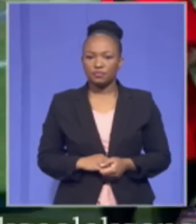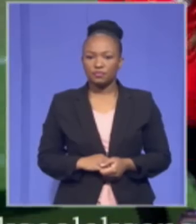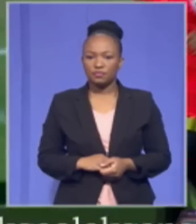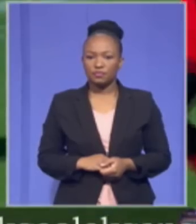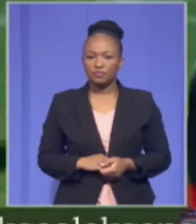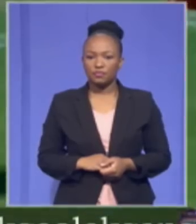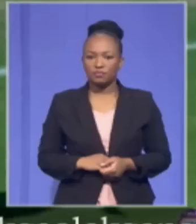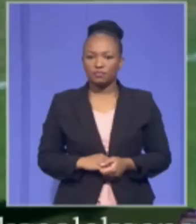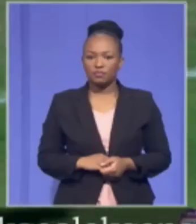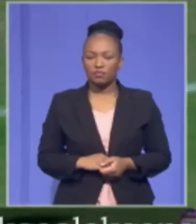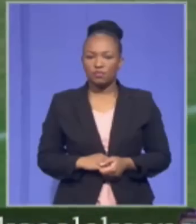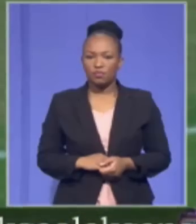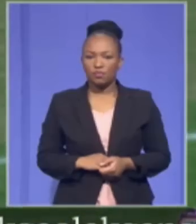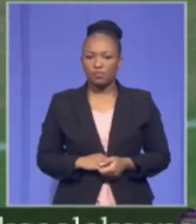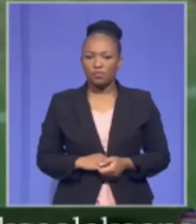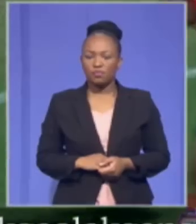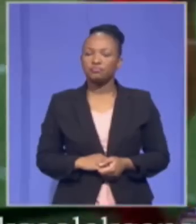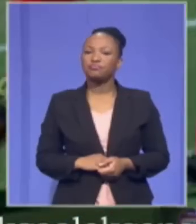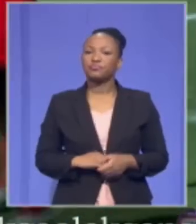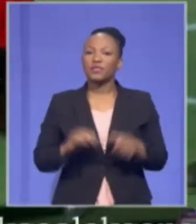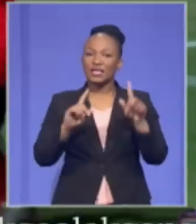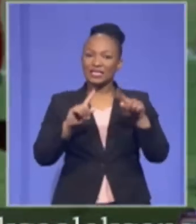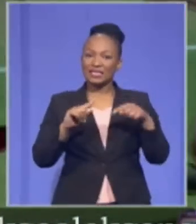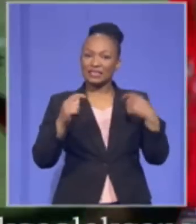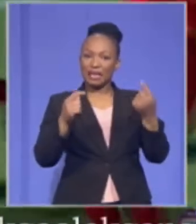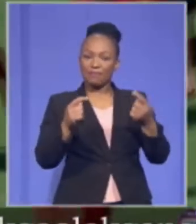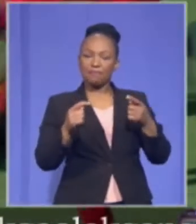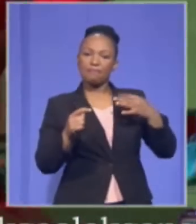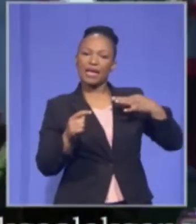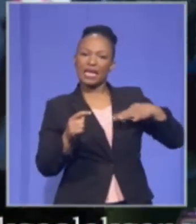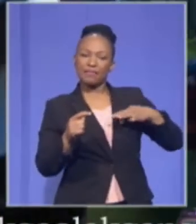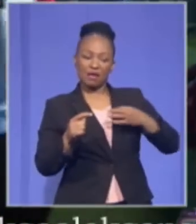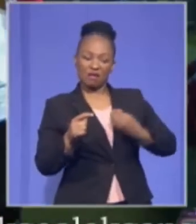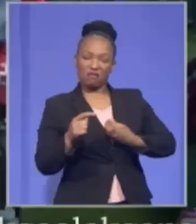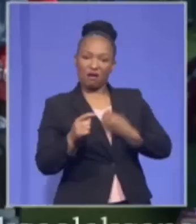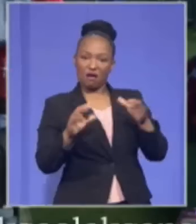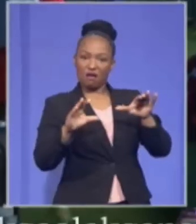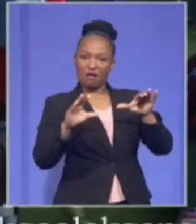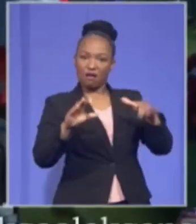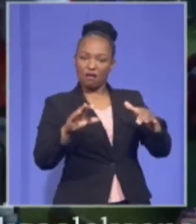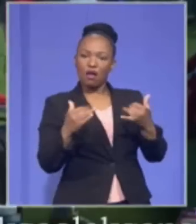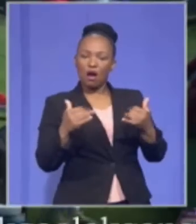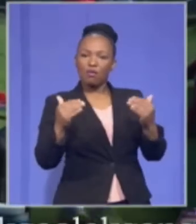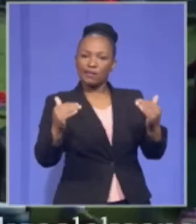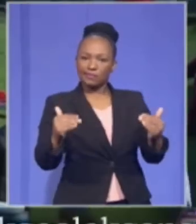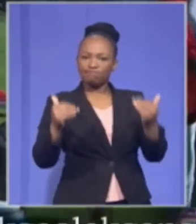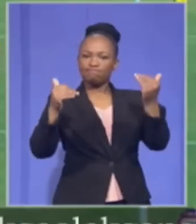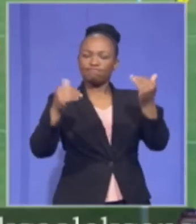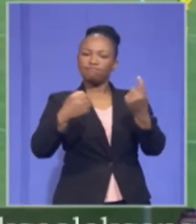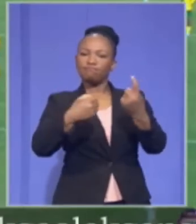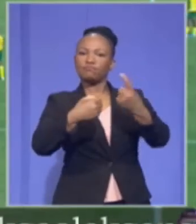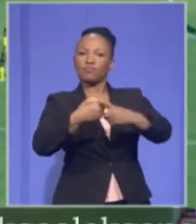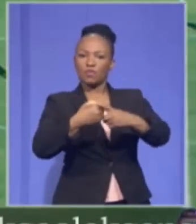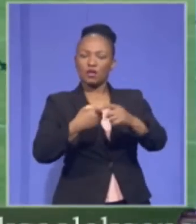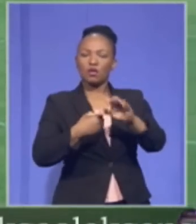in the defense. Sehlopha se senyane sa banyana se fetetše go magaolakgang a phadišano ya COSAFA.